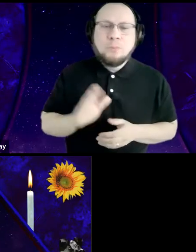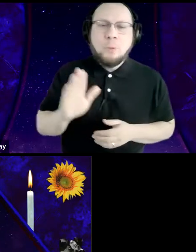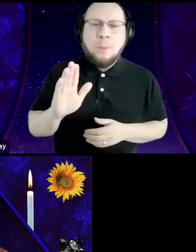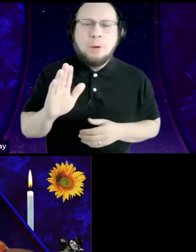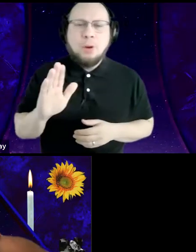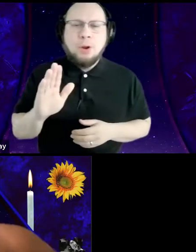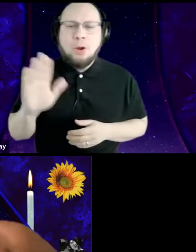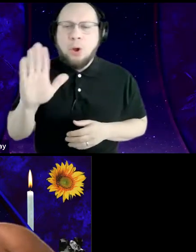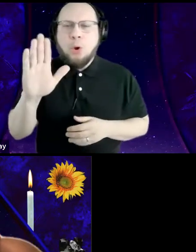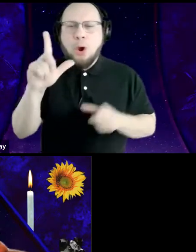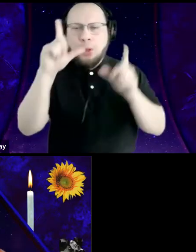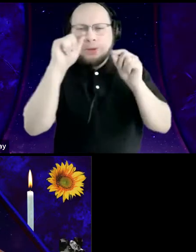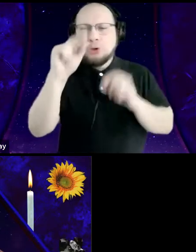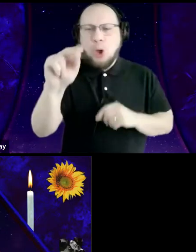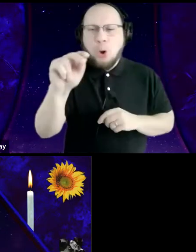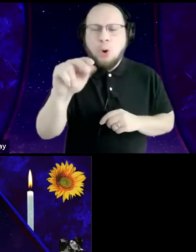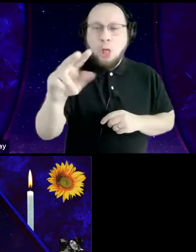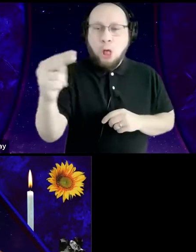your eyes, but I lied.